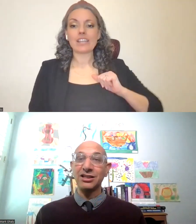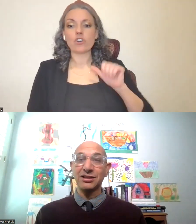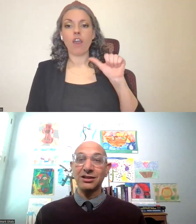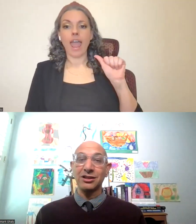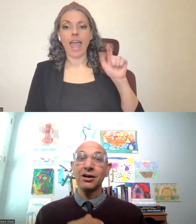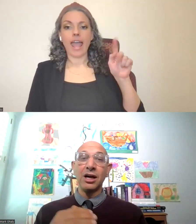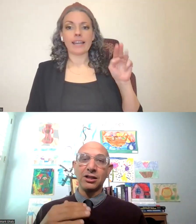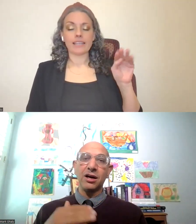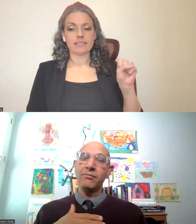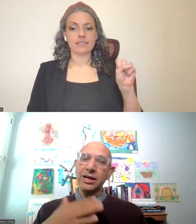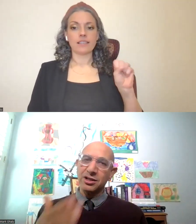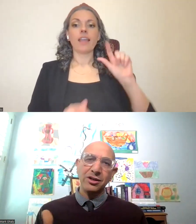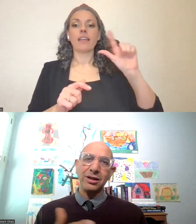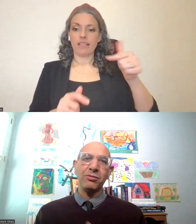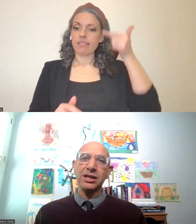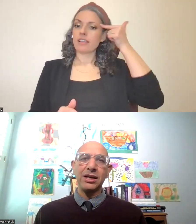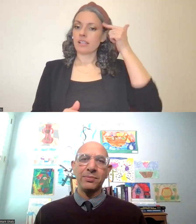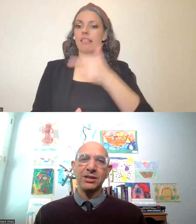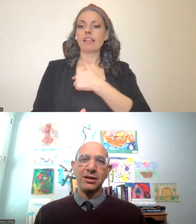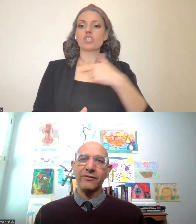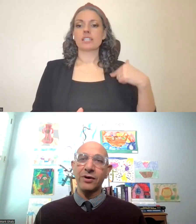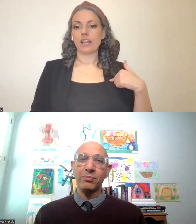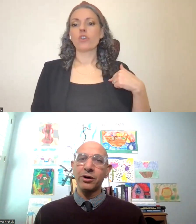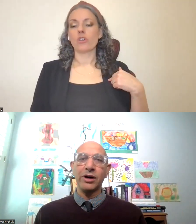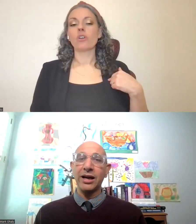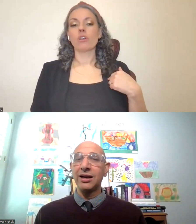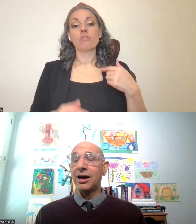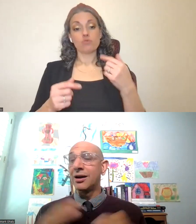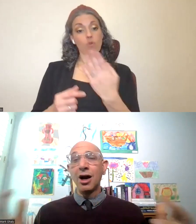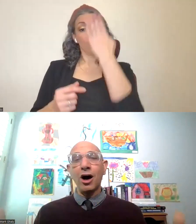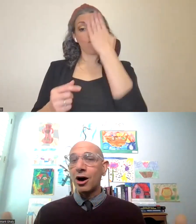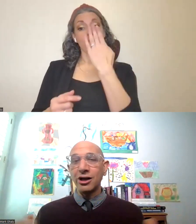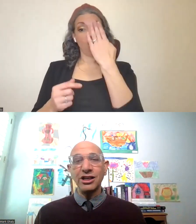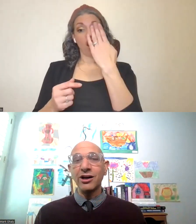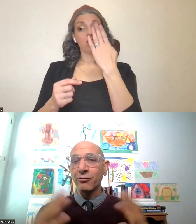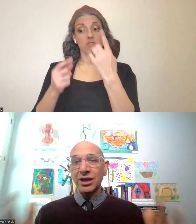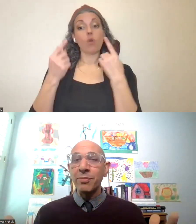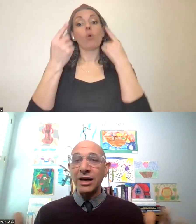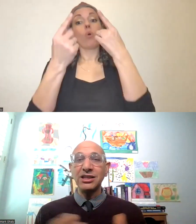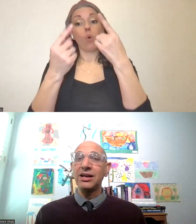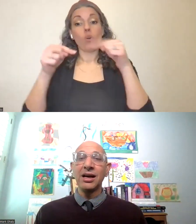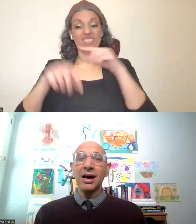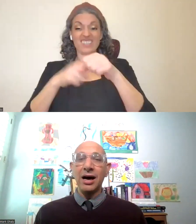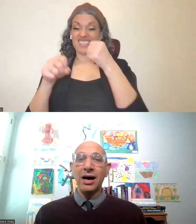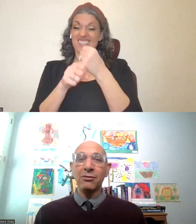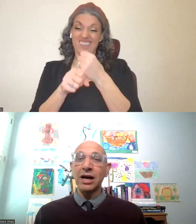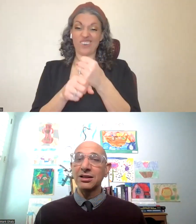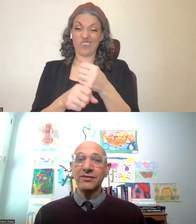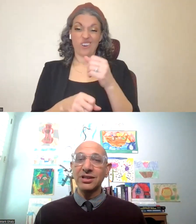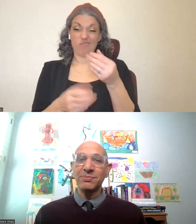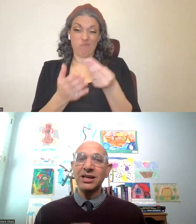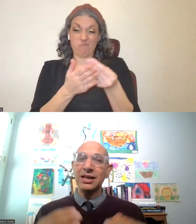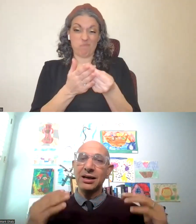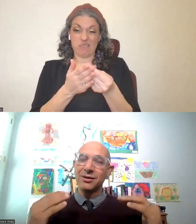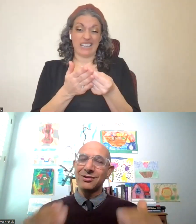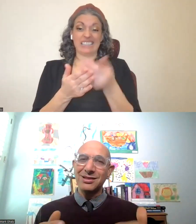in the legislature to make sure that we keep this on the front burner. And in a hard year with a budget,